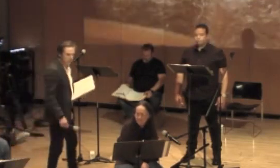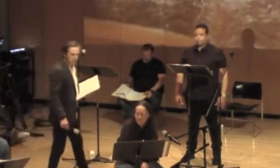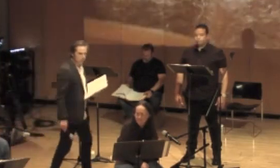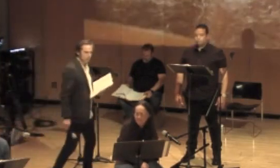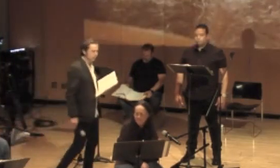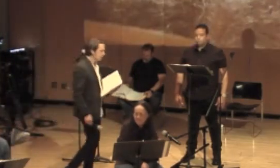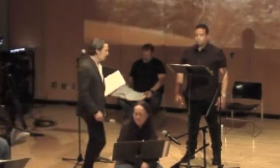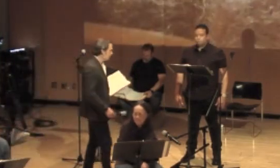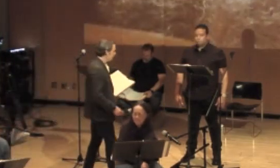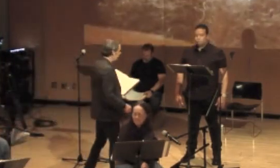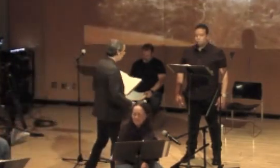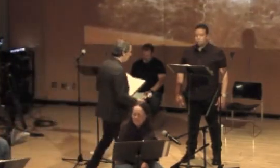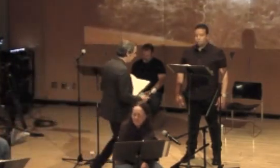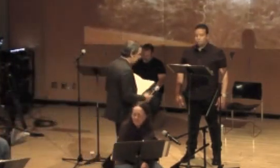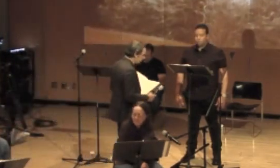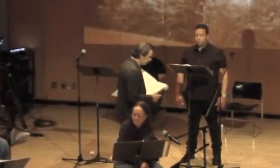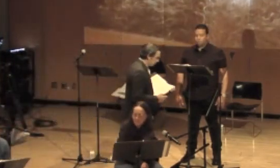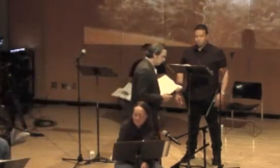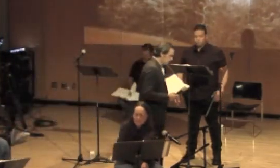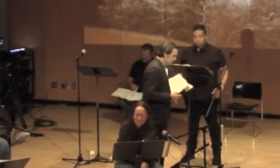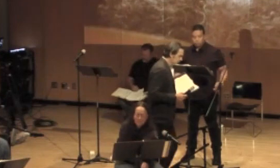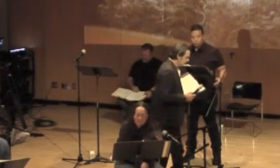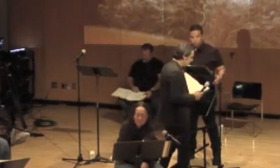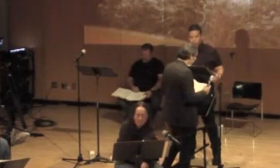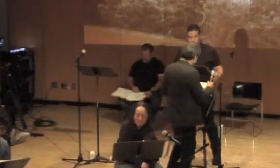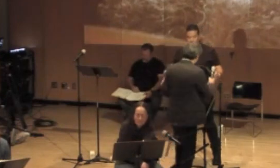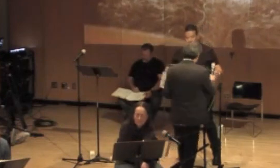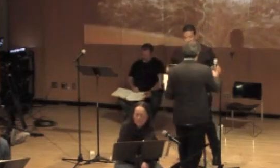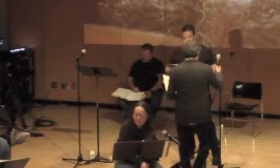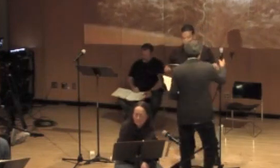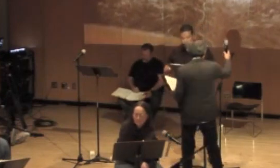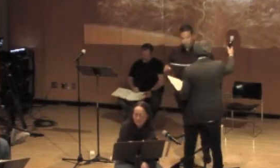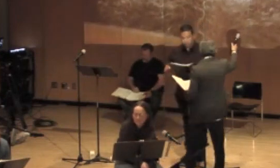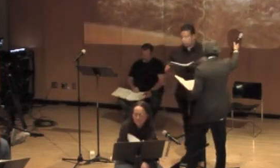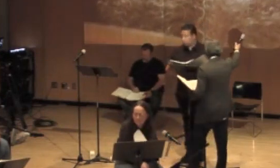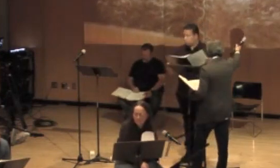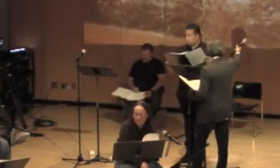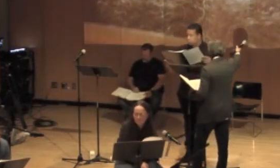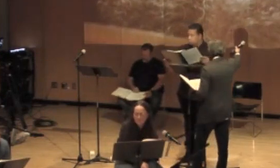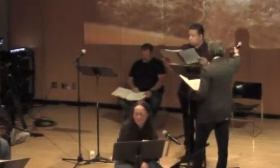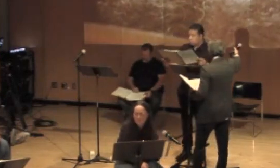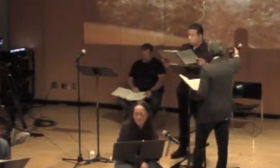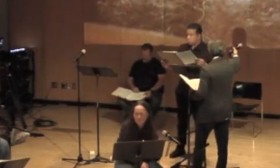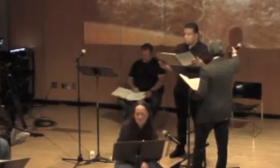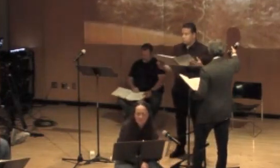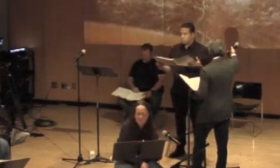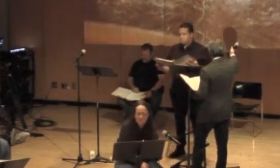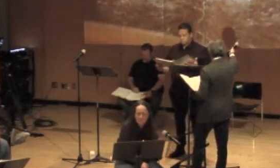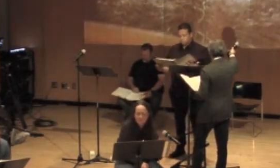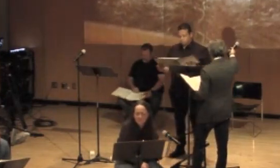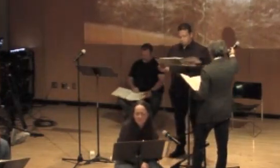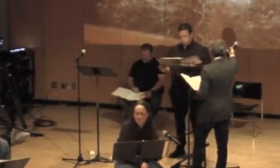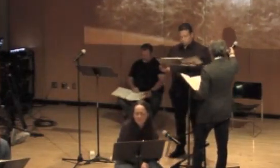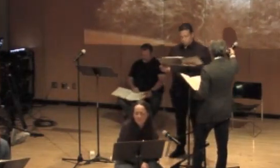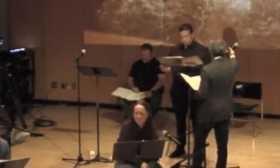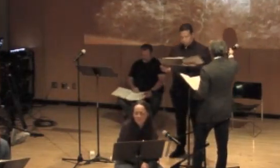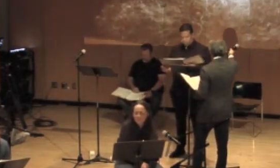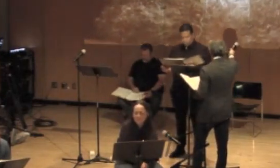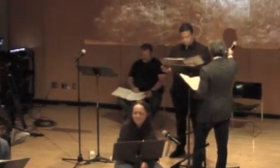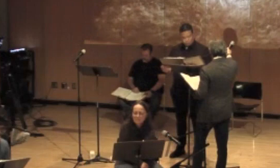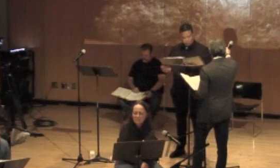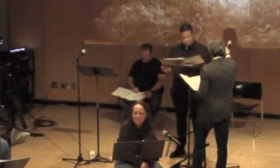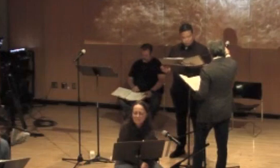comes in It's Over Now mom's dead no now she can